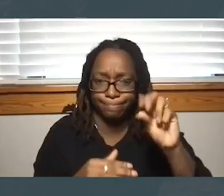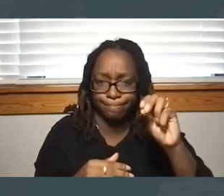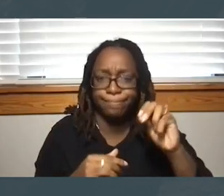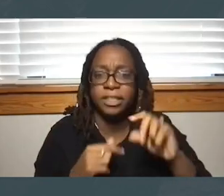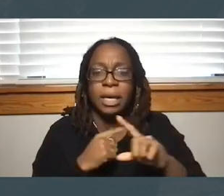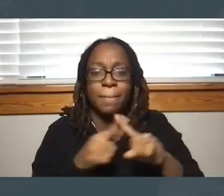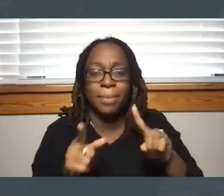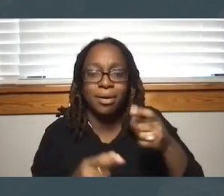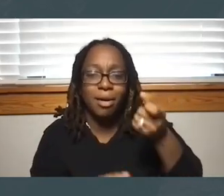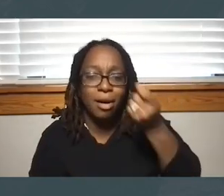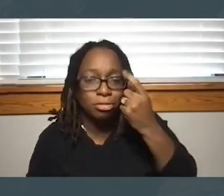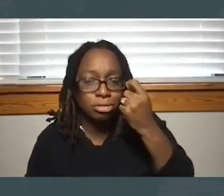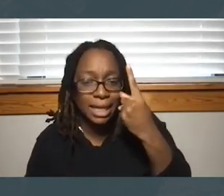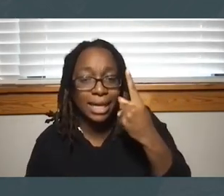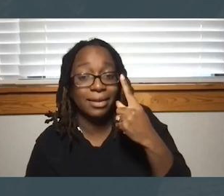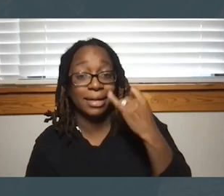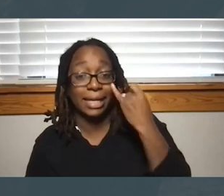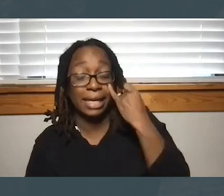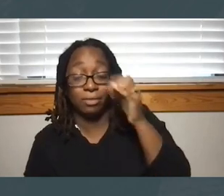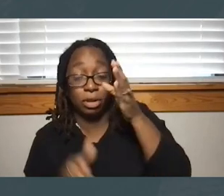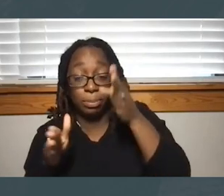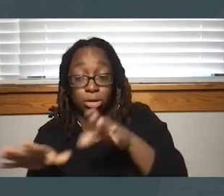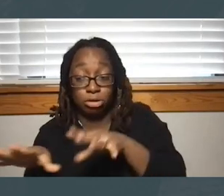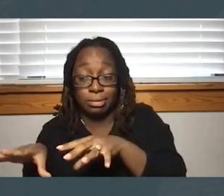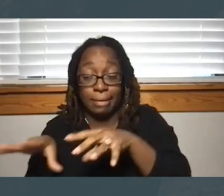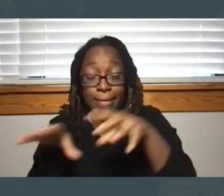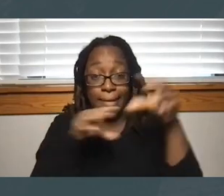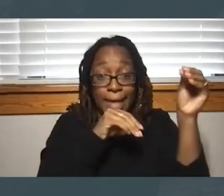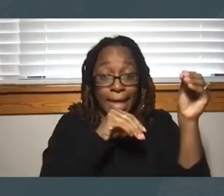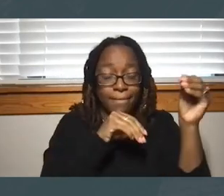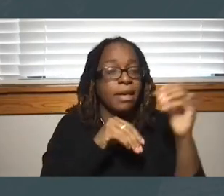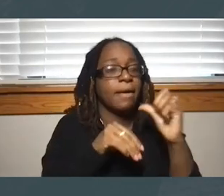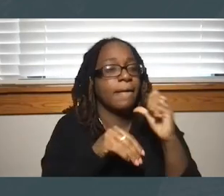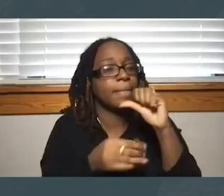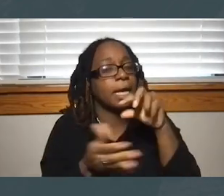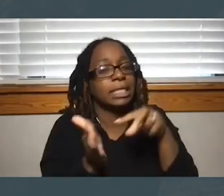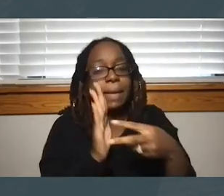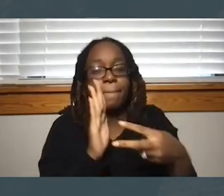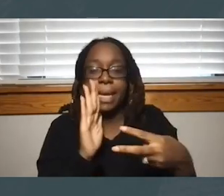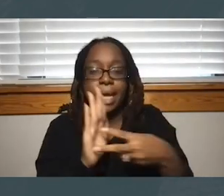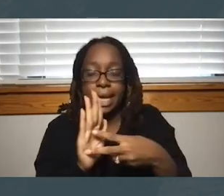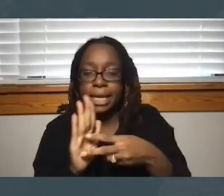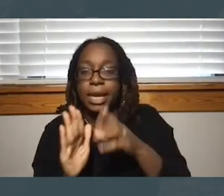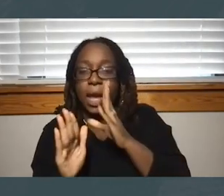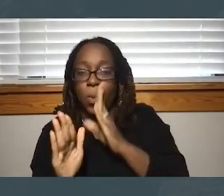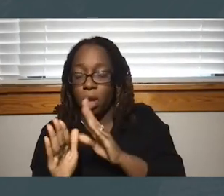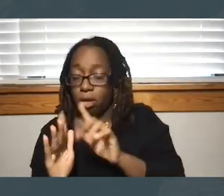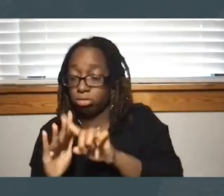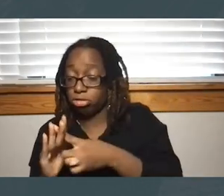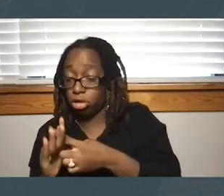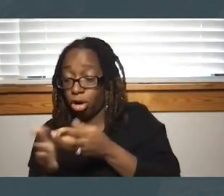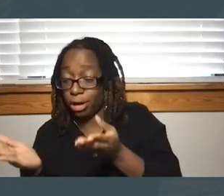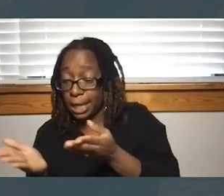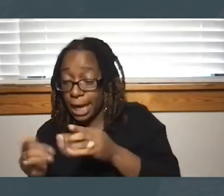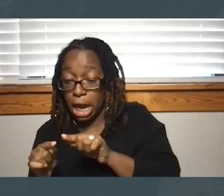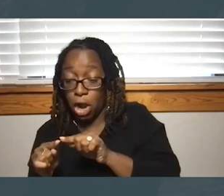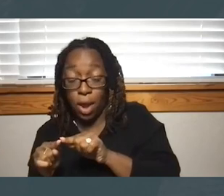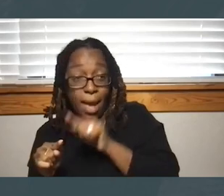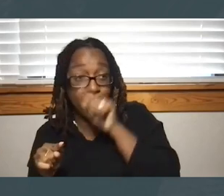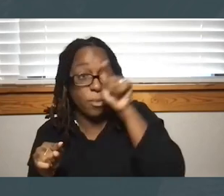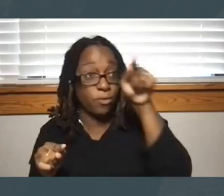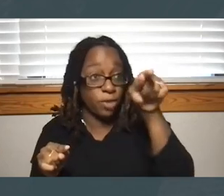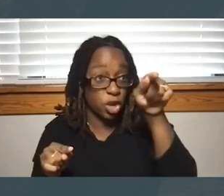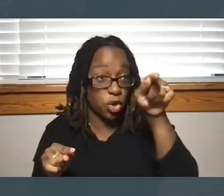directions. It's not going from point A to point B, it's going from point A to points B and C and D and E to